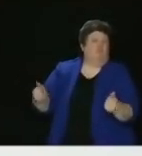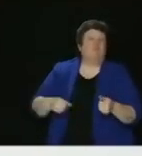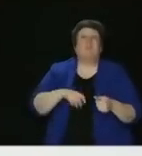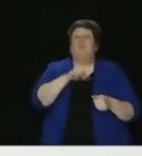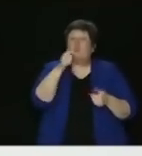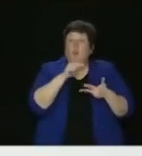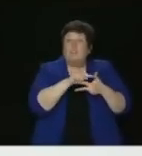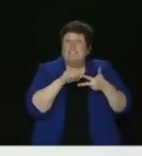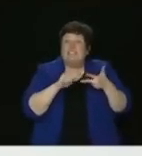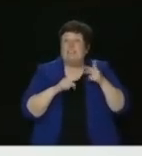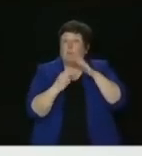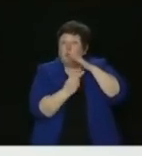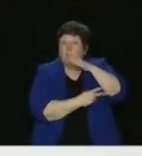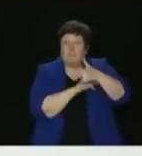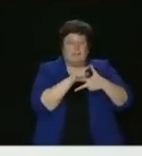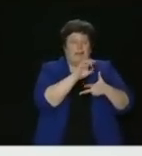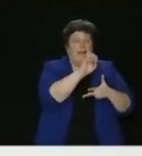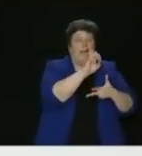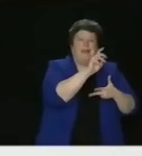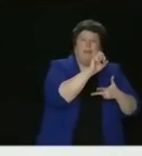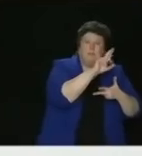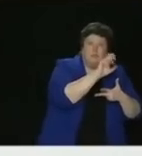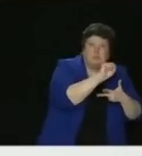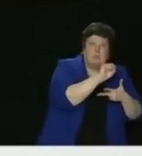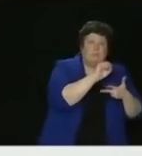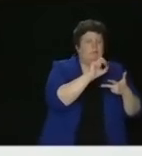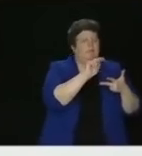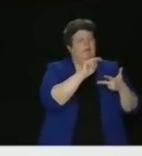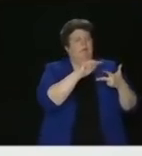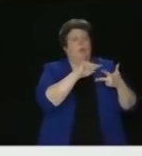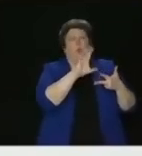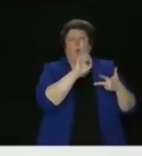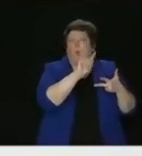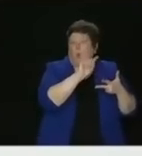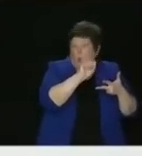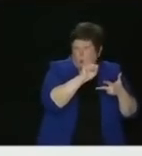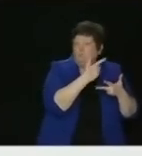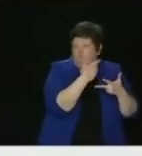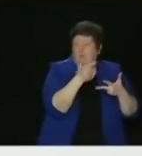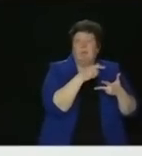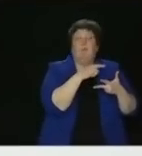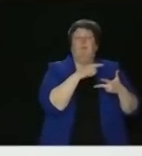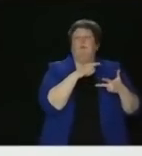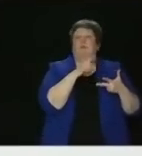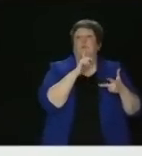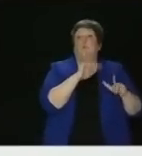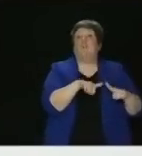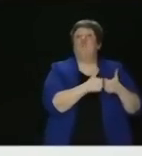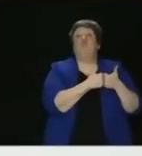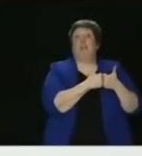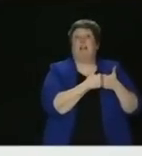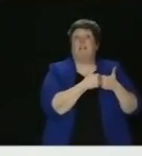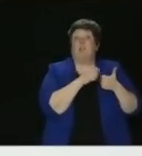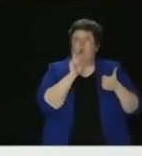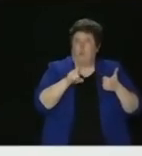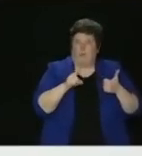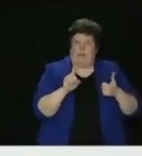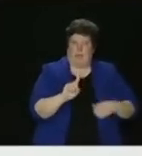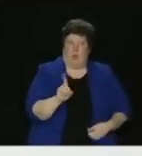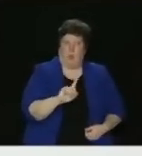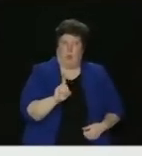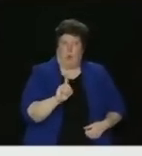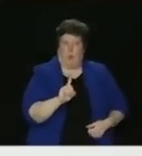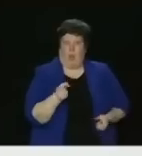Emerson and Coots, one of the issues that we have seen is a challenge in getting tow trucks to